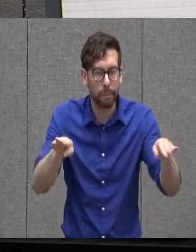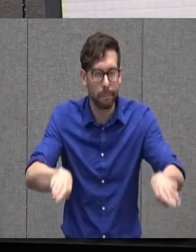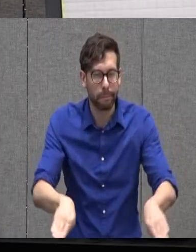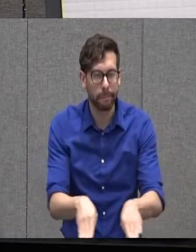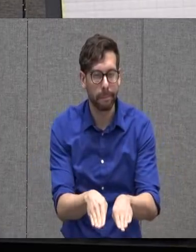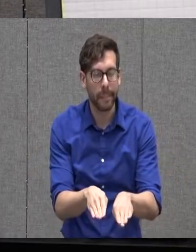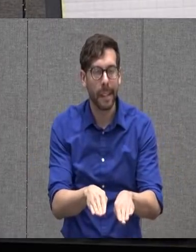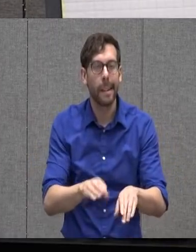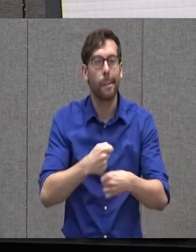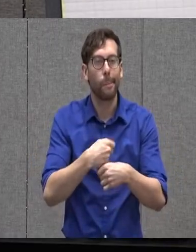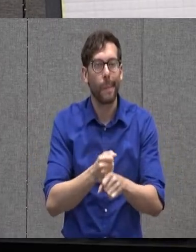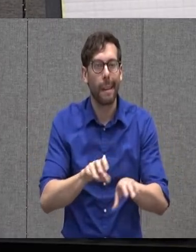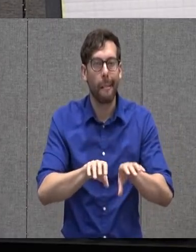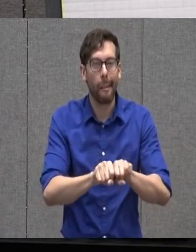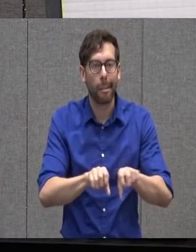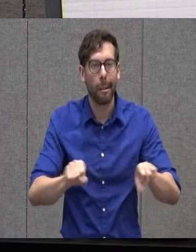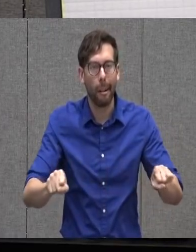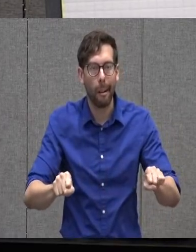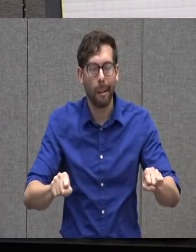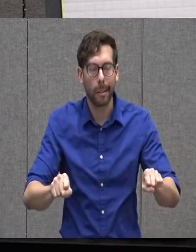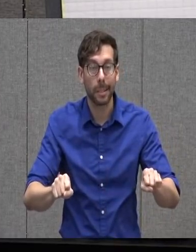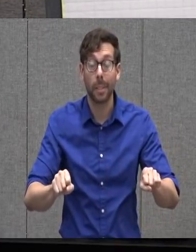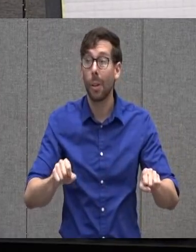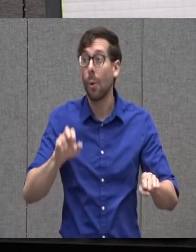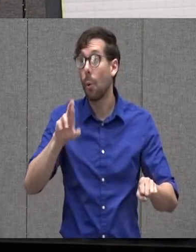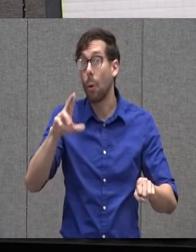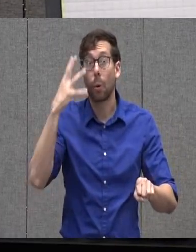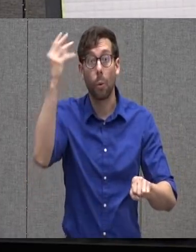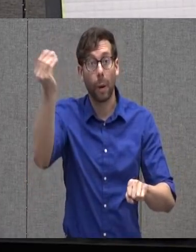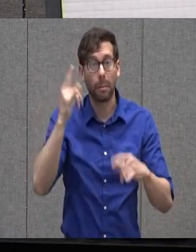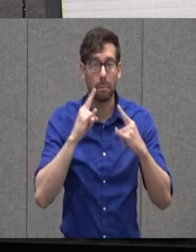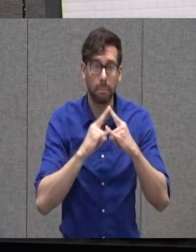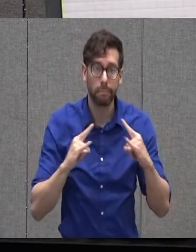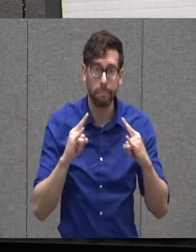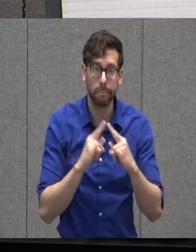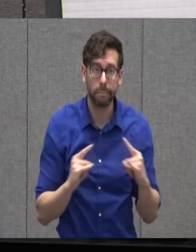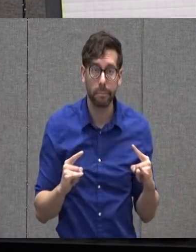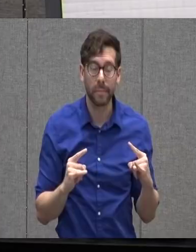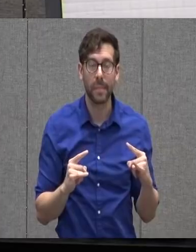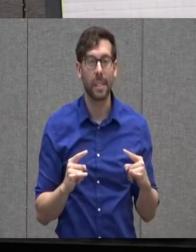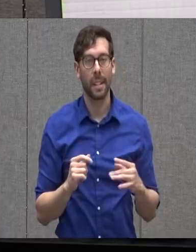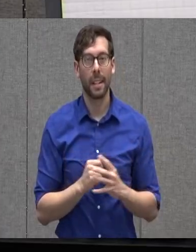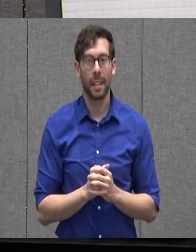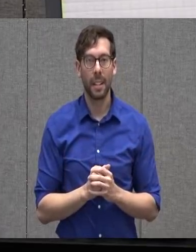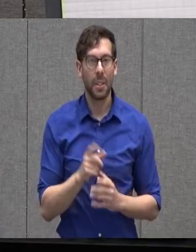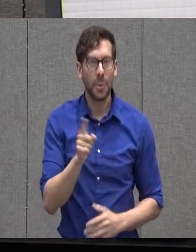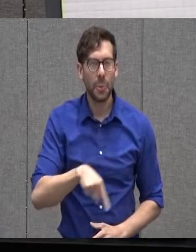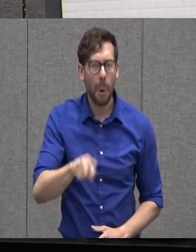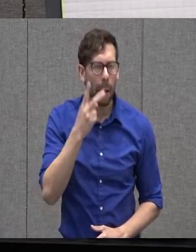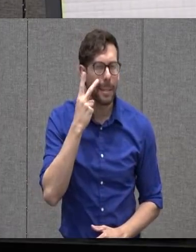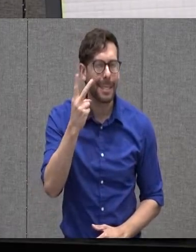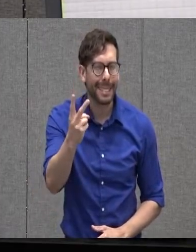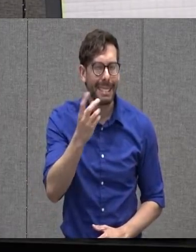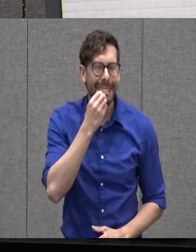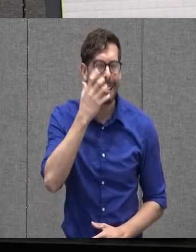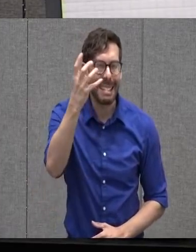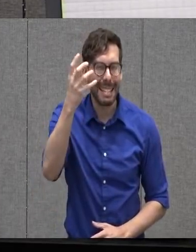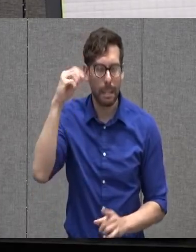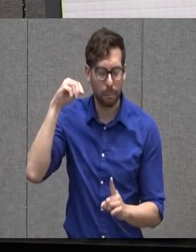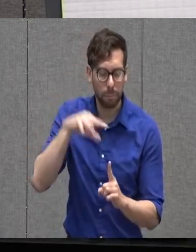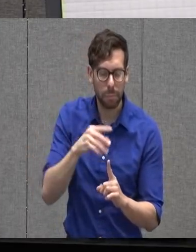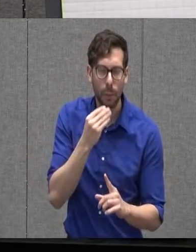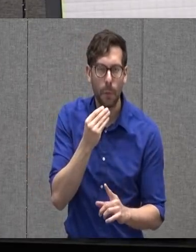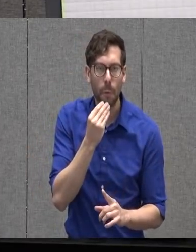we've been camping. What are some ways that you've seen heat added to food?